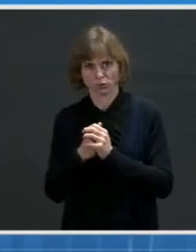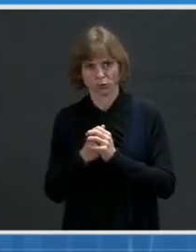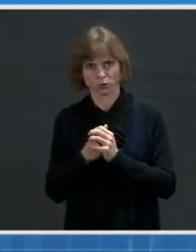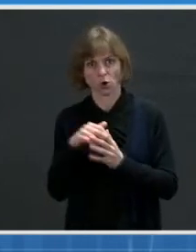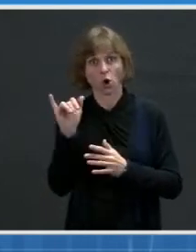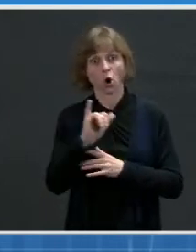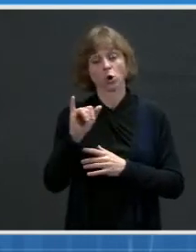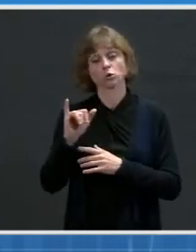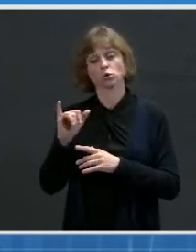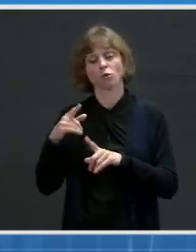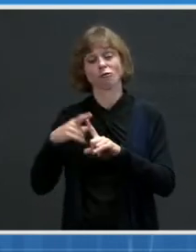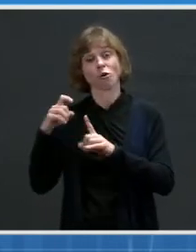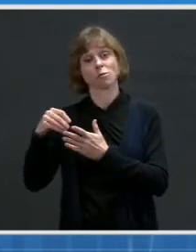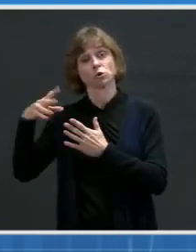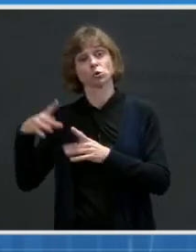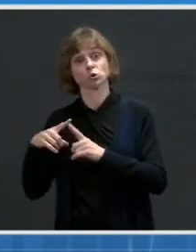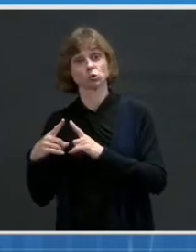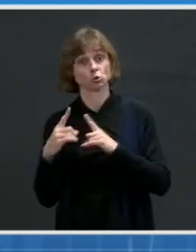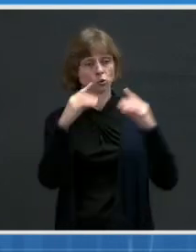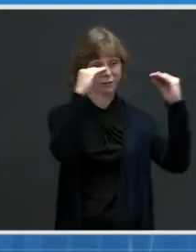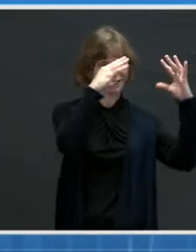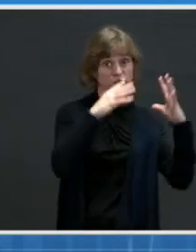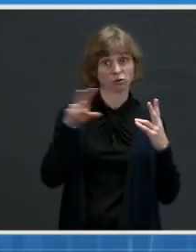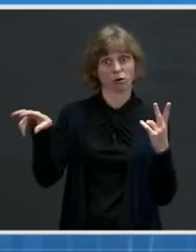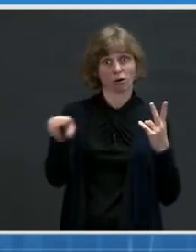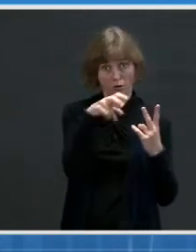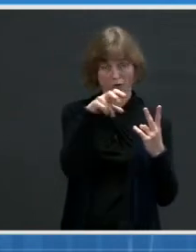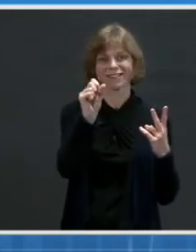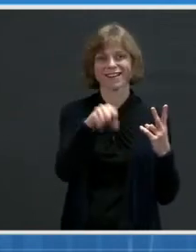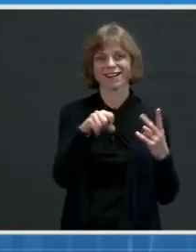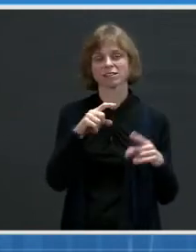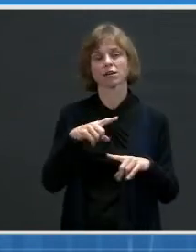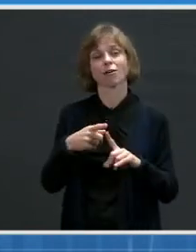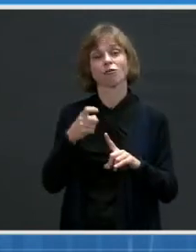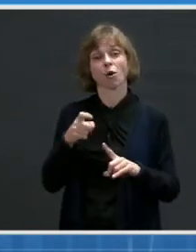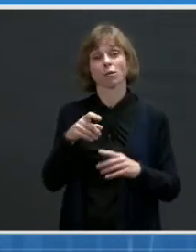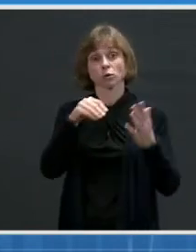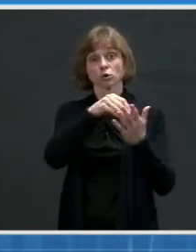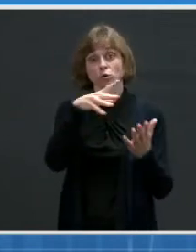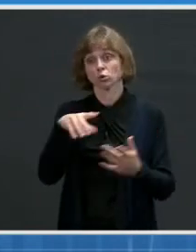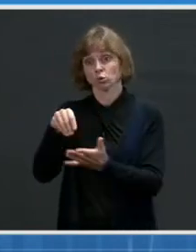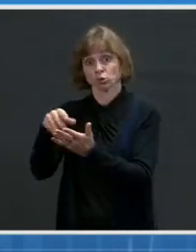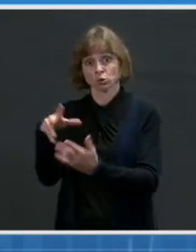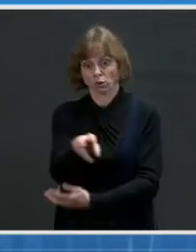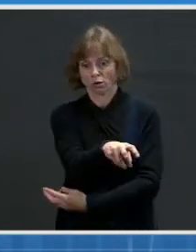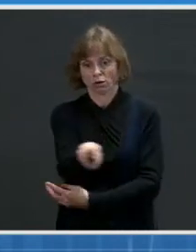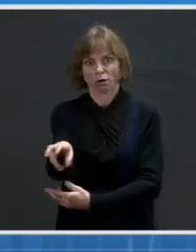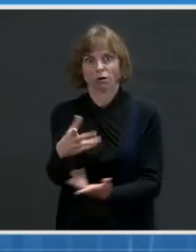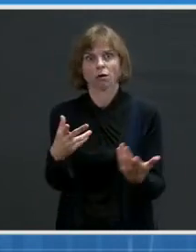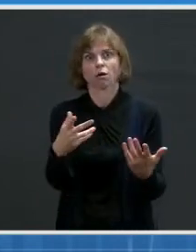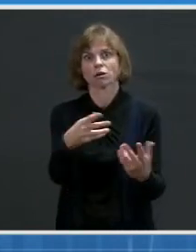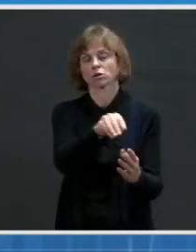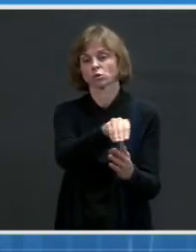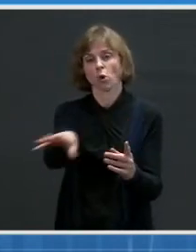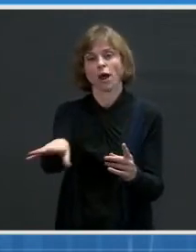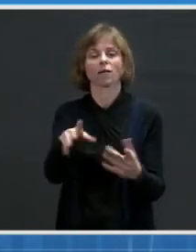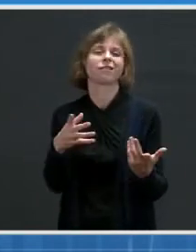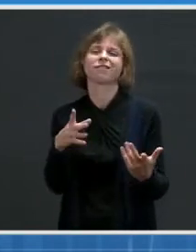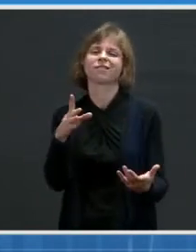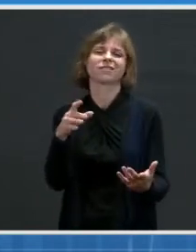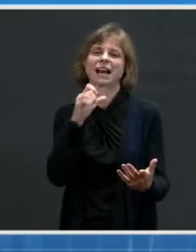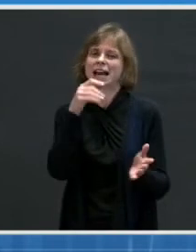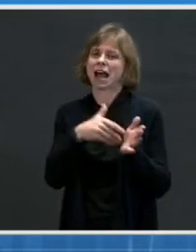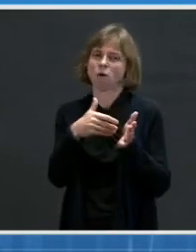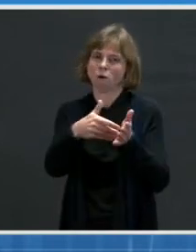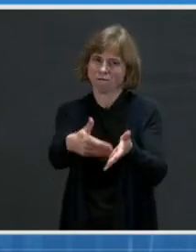student to educator and from student to student, but this occurred less frequently. The 2 main reasons for the spread of